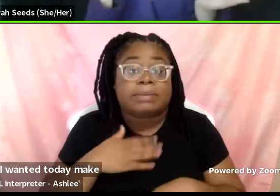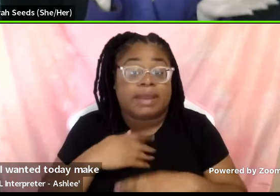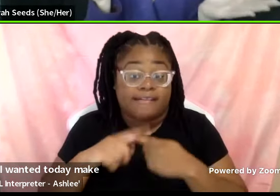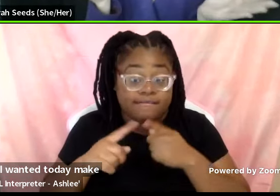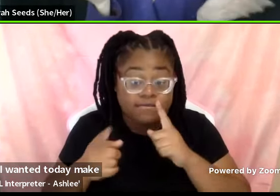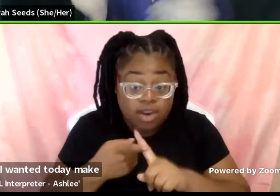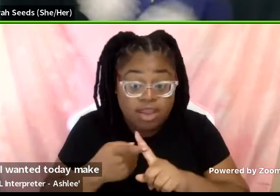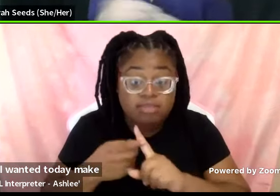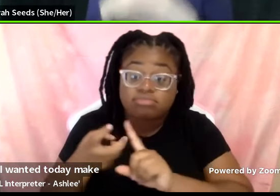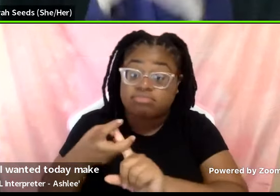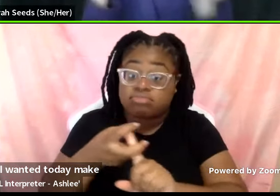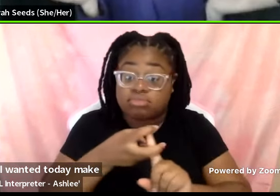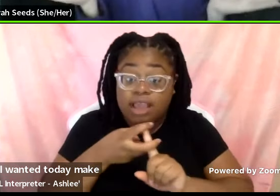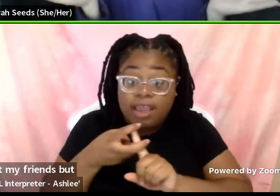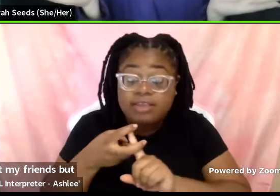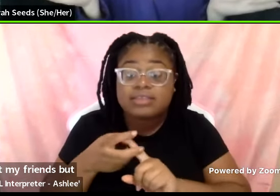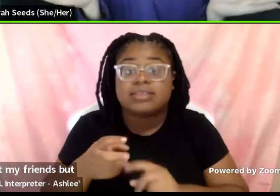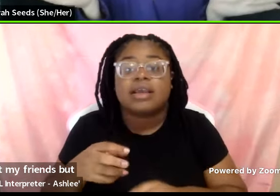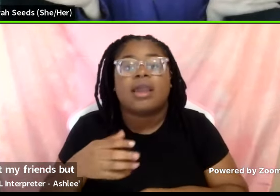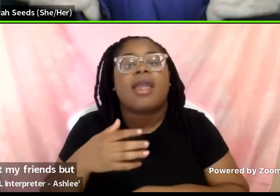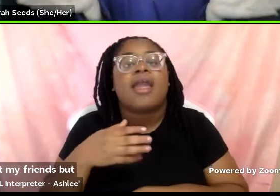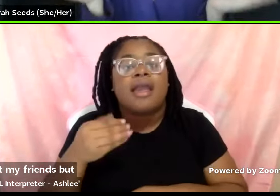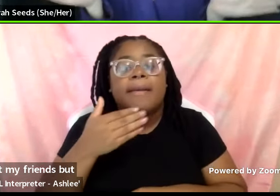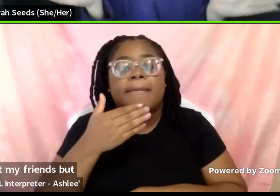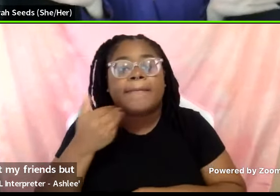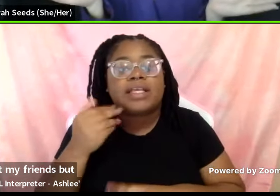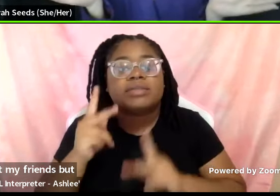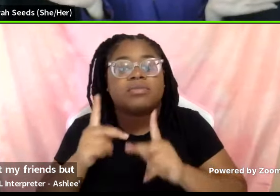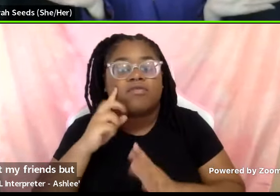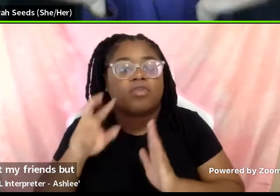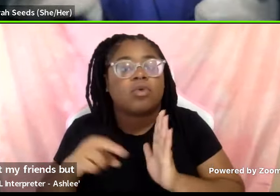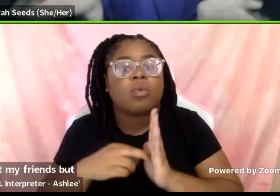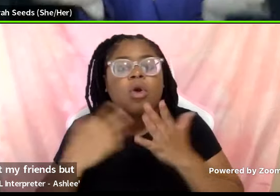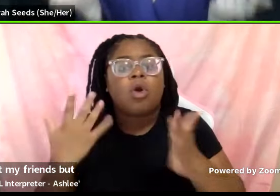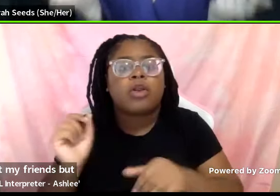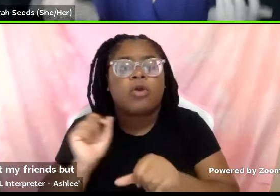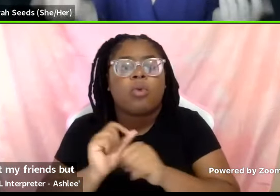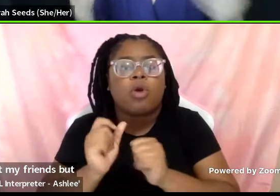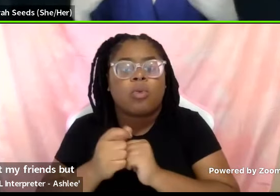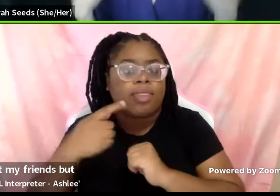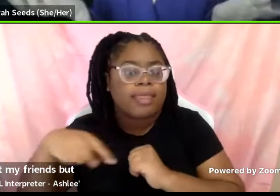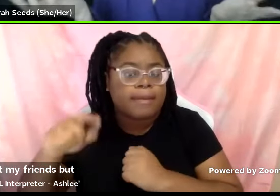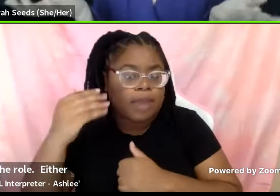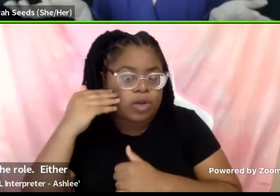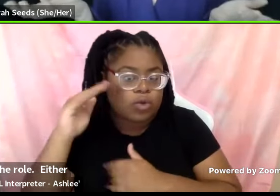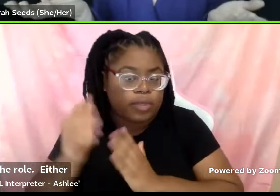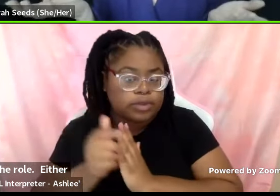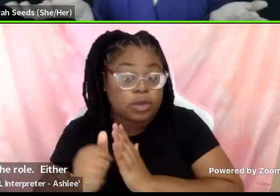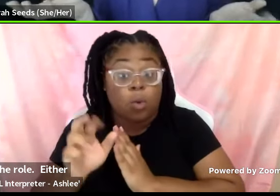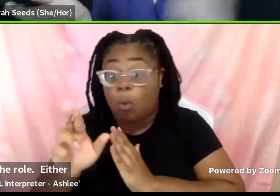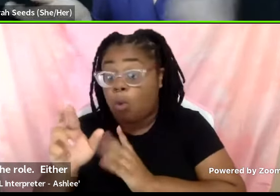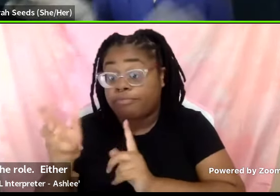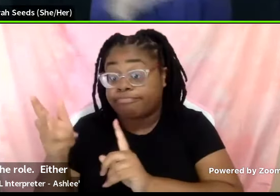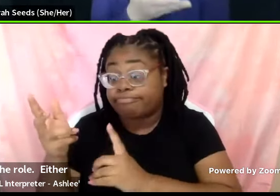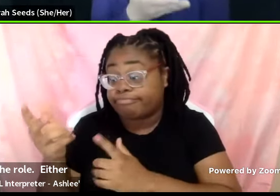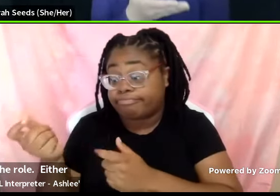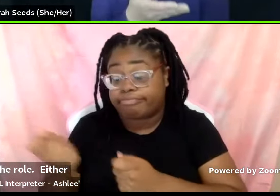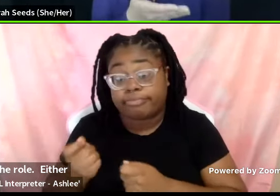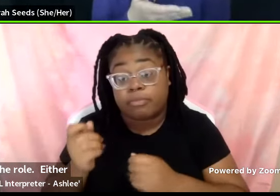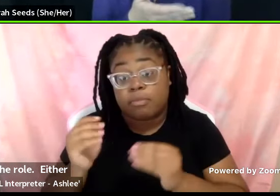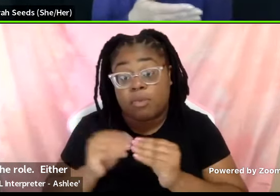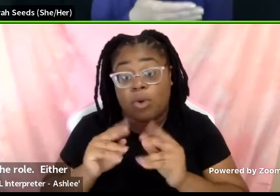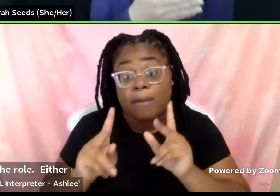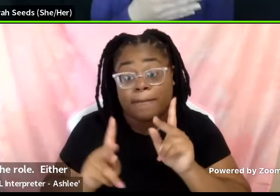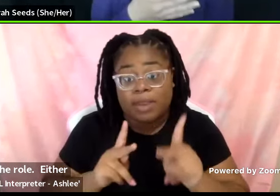best people for the role. And either I had worked with them on set before, so I knew their capabilities, or we brought them in and we got to know what they were capable of. But just like